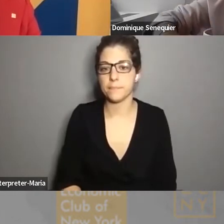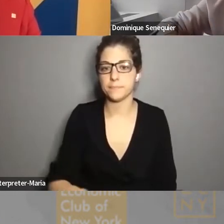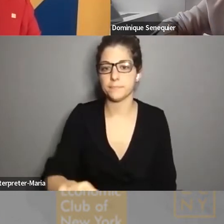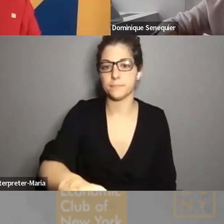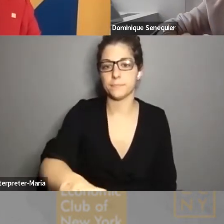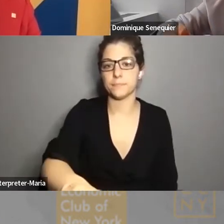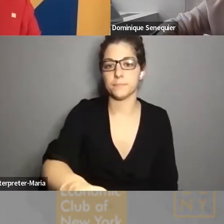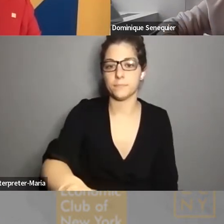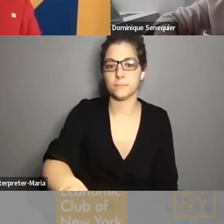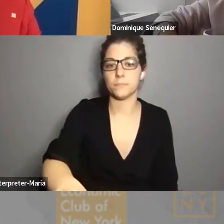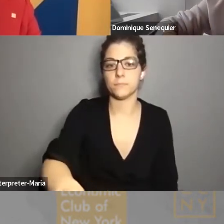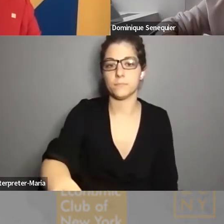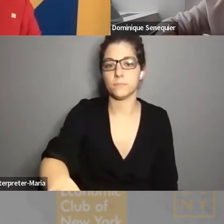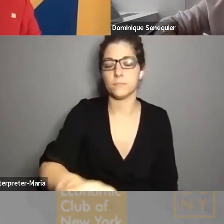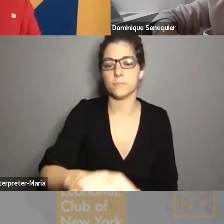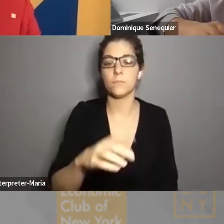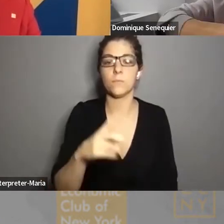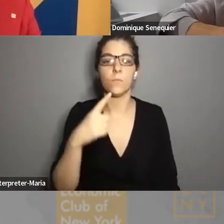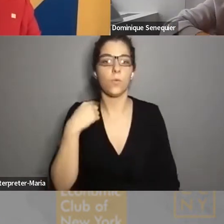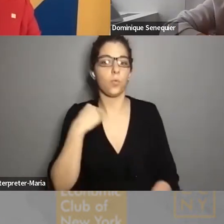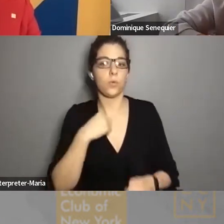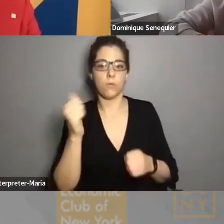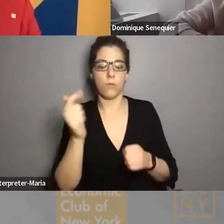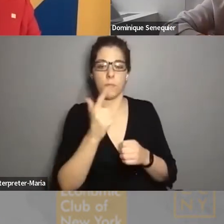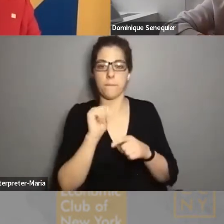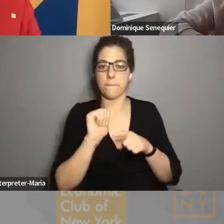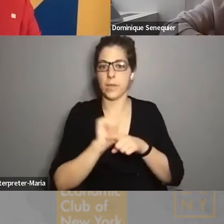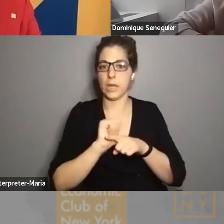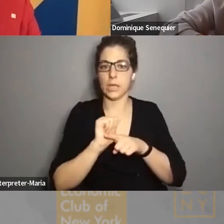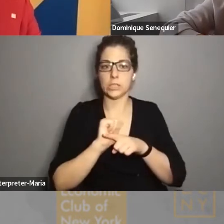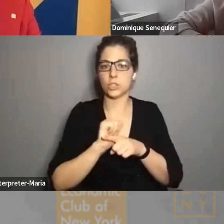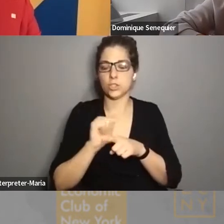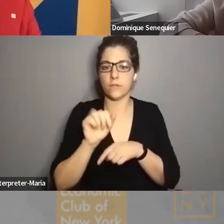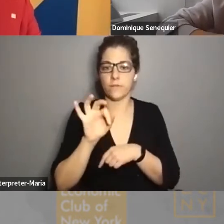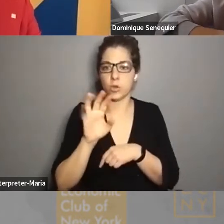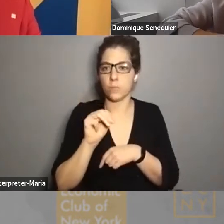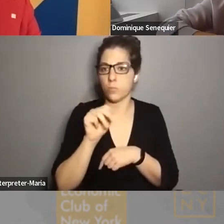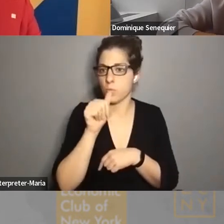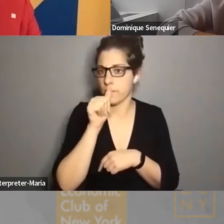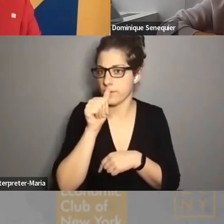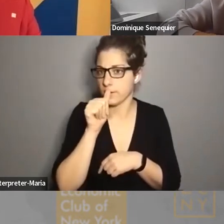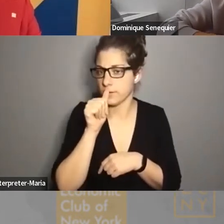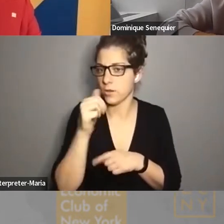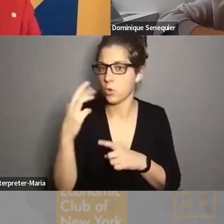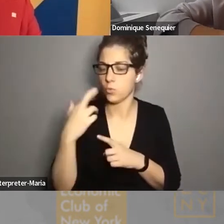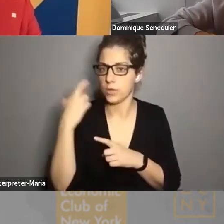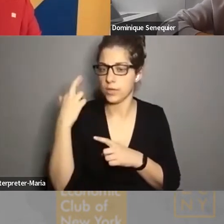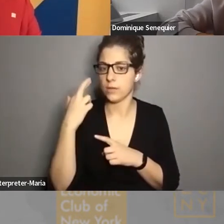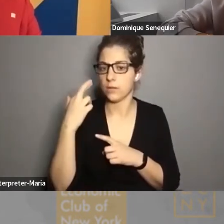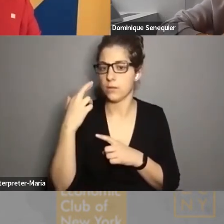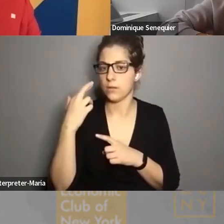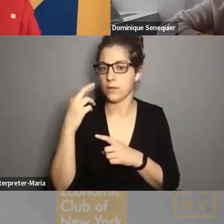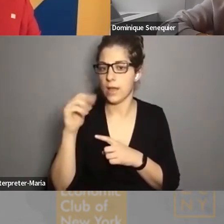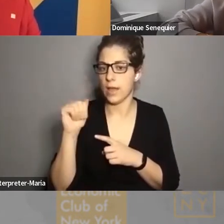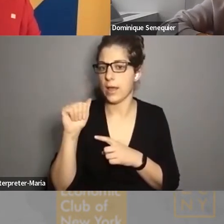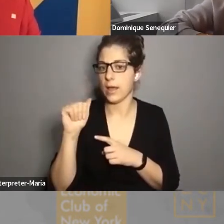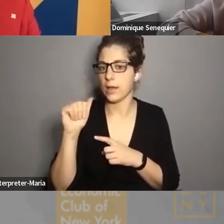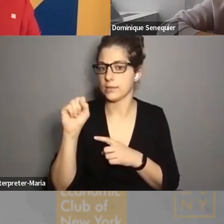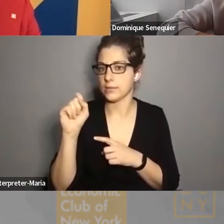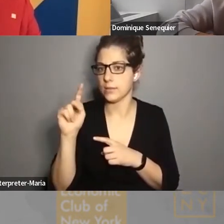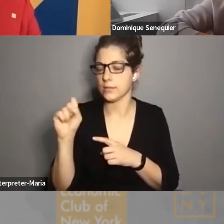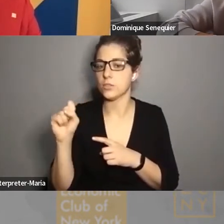We are managing a firm in private equity, as you know, and real assets, and we have a lack